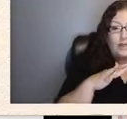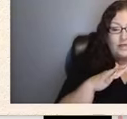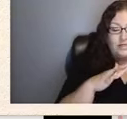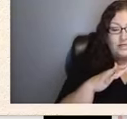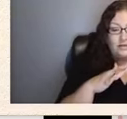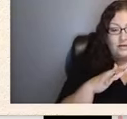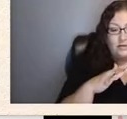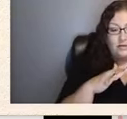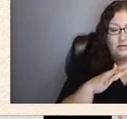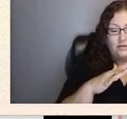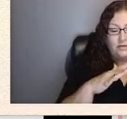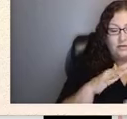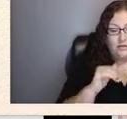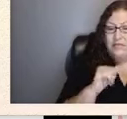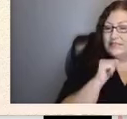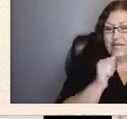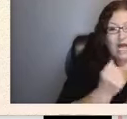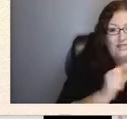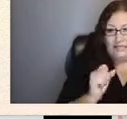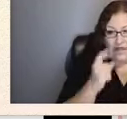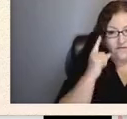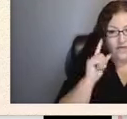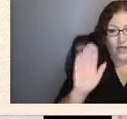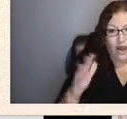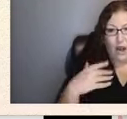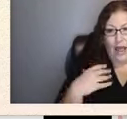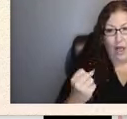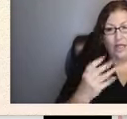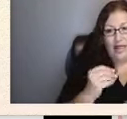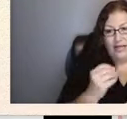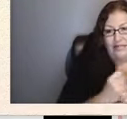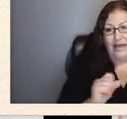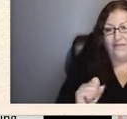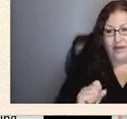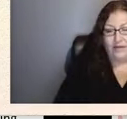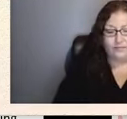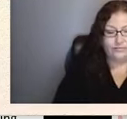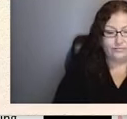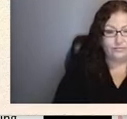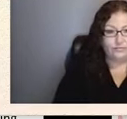is not safe for their health and safety.